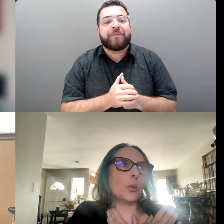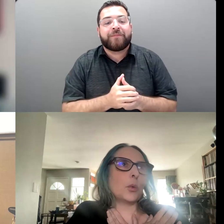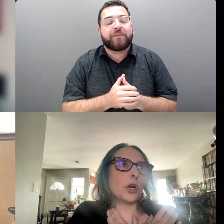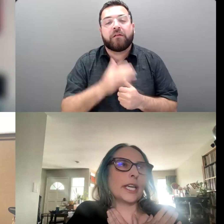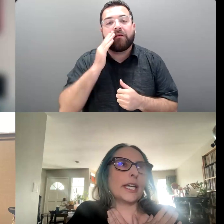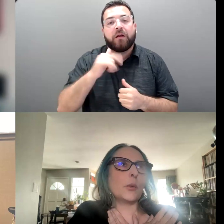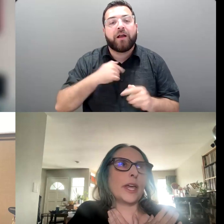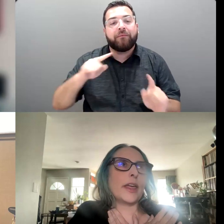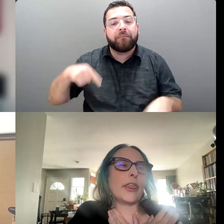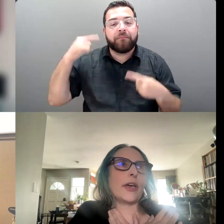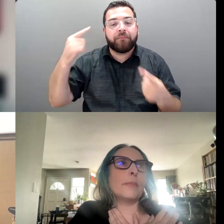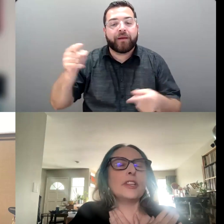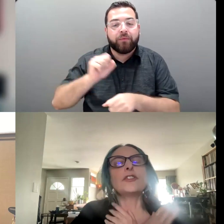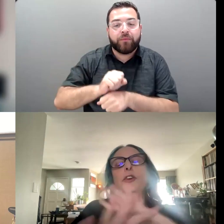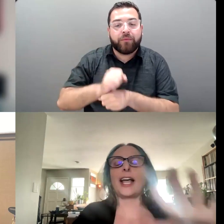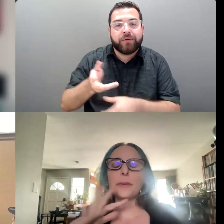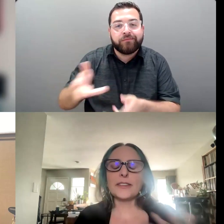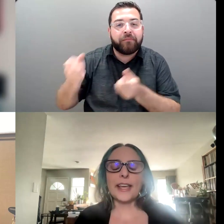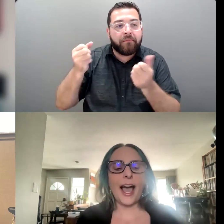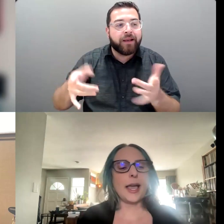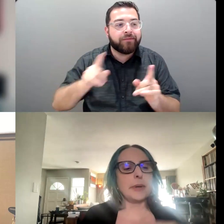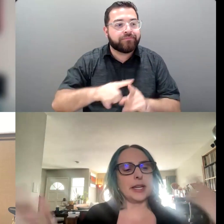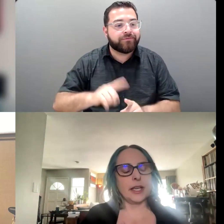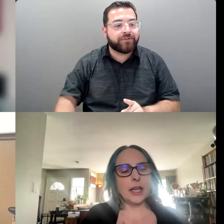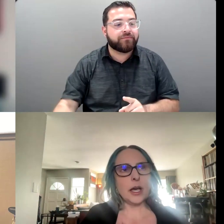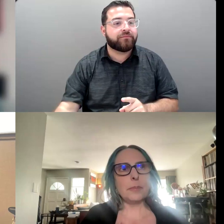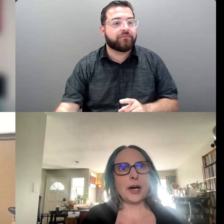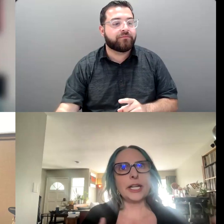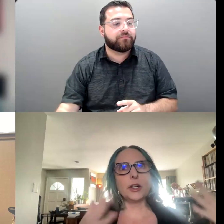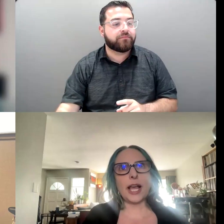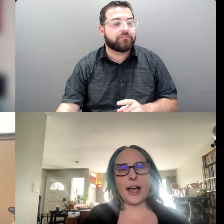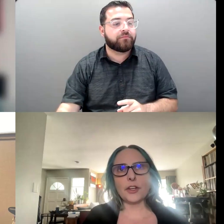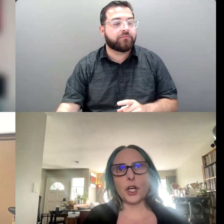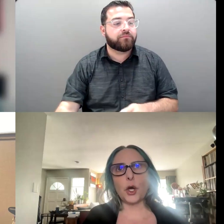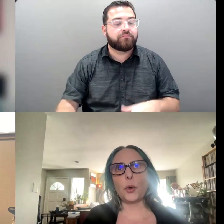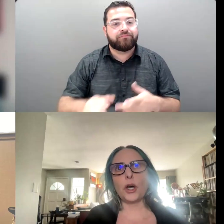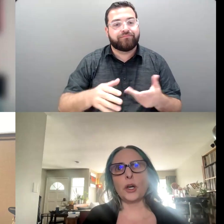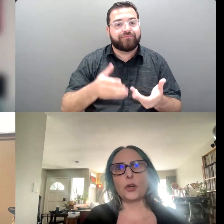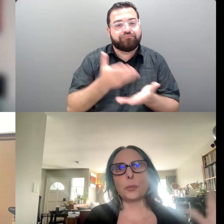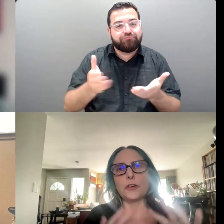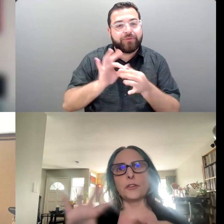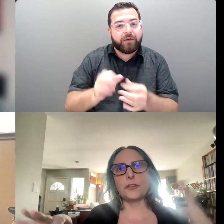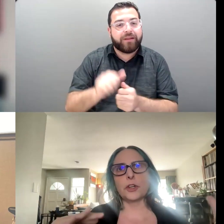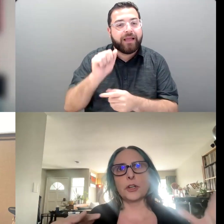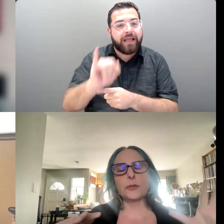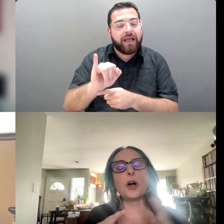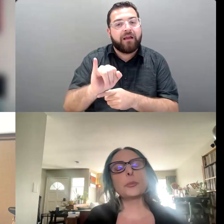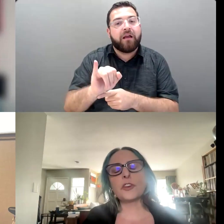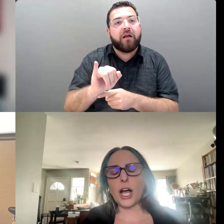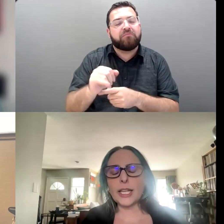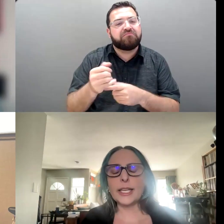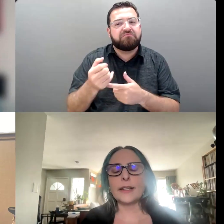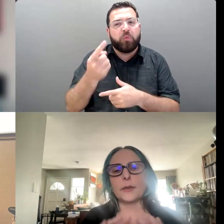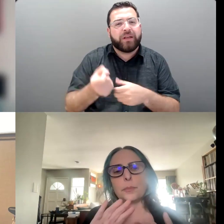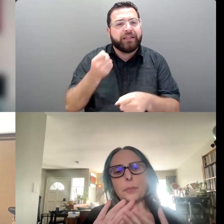been working with a bunch of different aspects of AI, but about a year and a half ago, small group